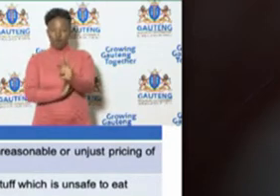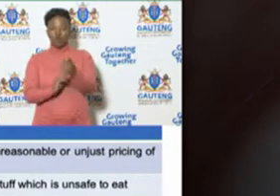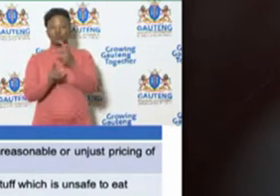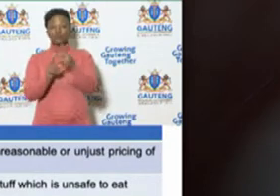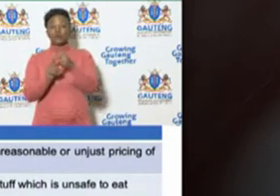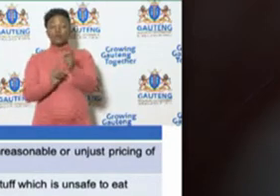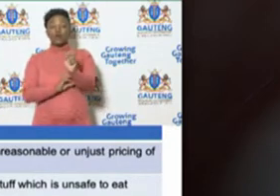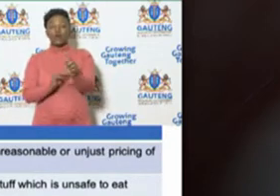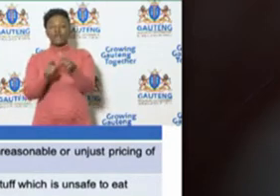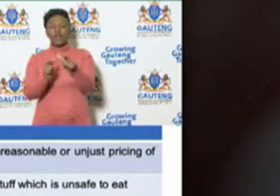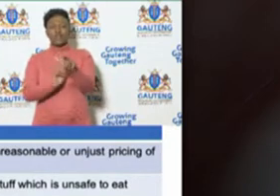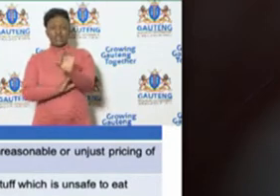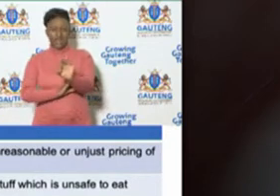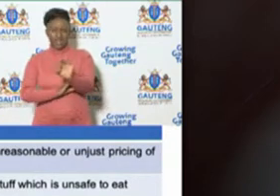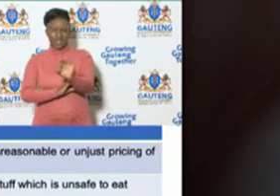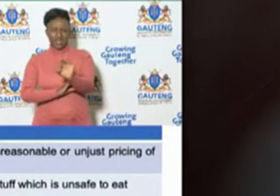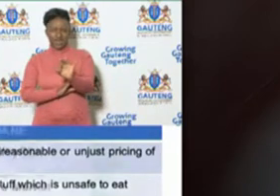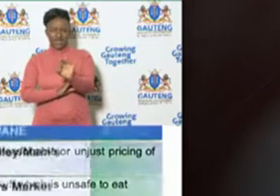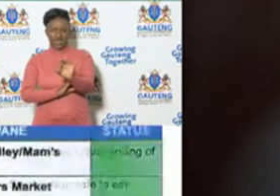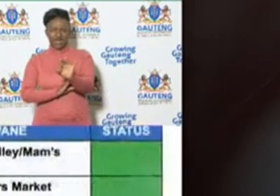for level 3.